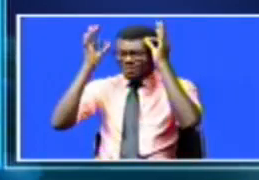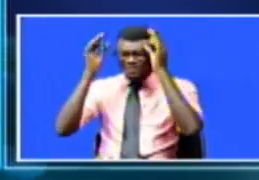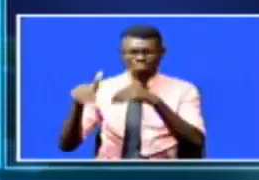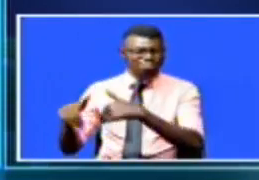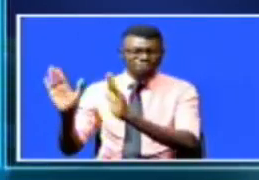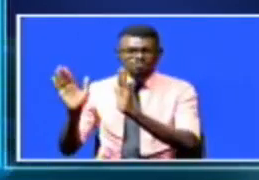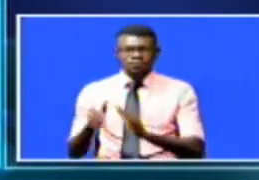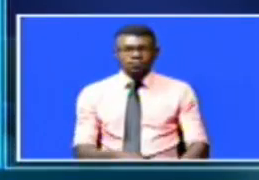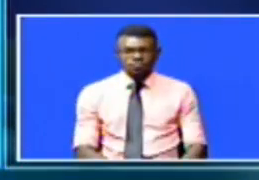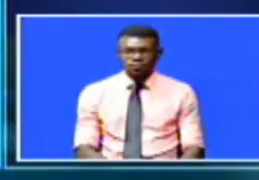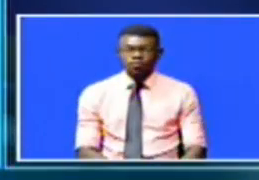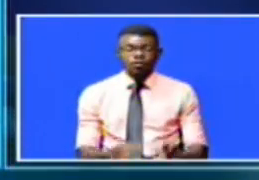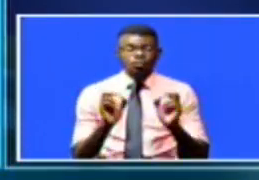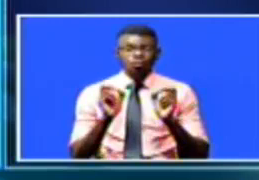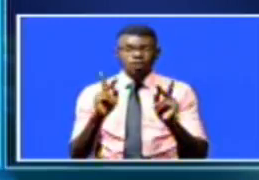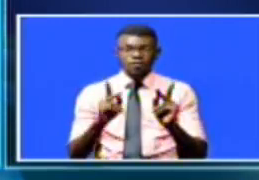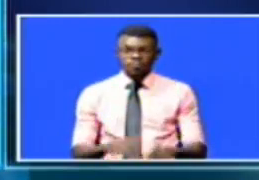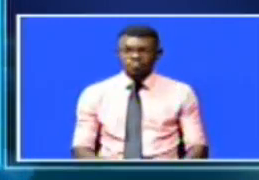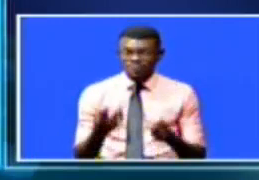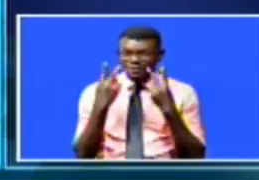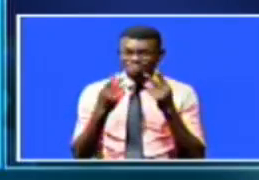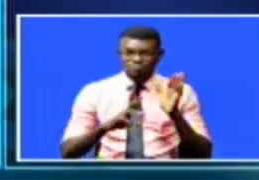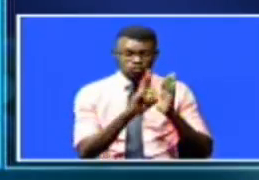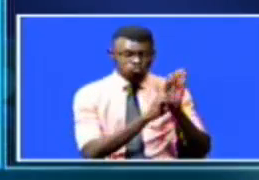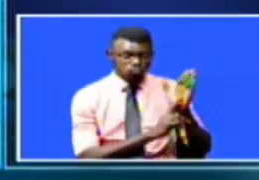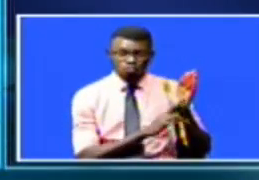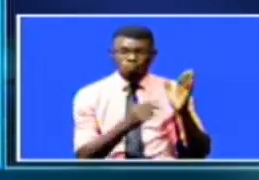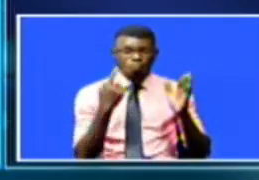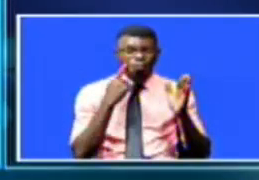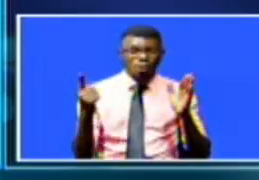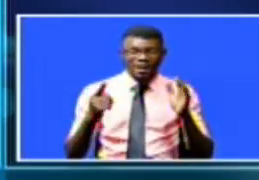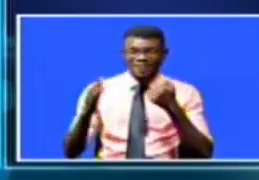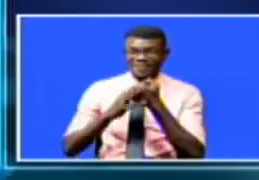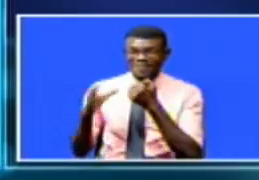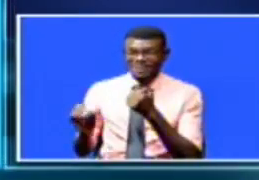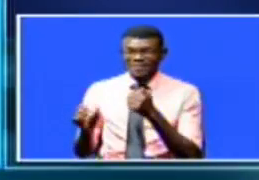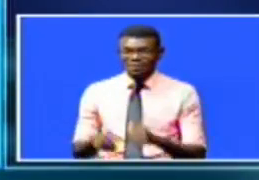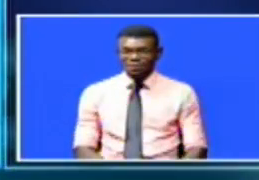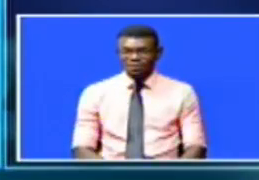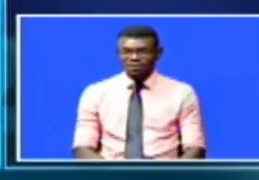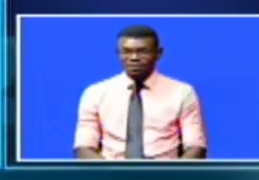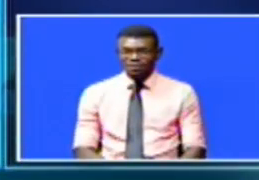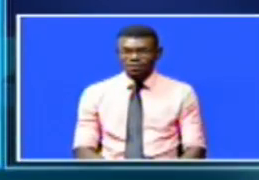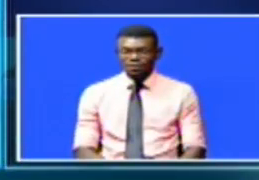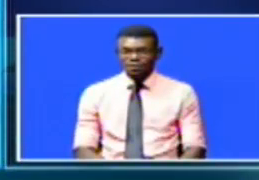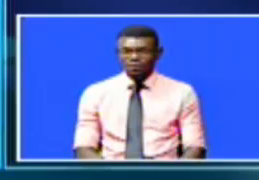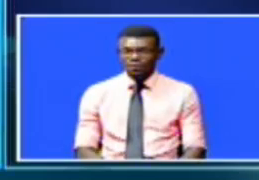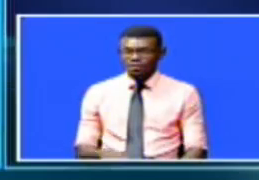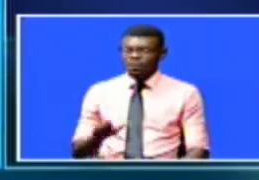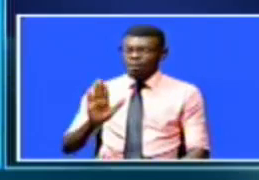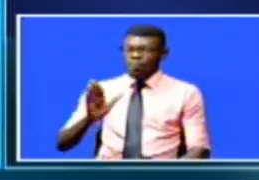Okay. Now, I'm looking at standing order 190 that your minority